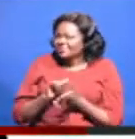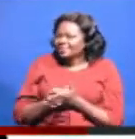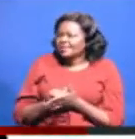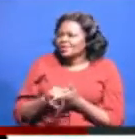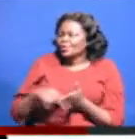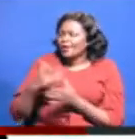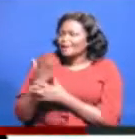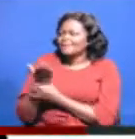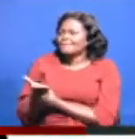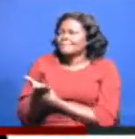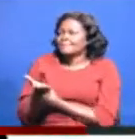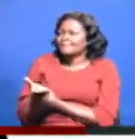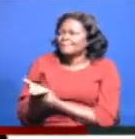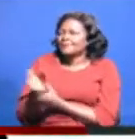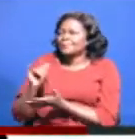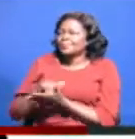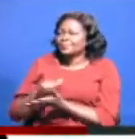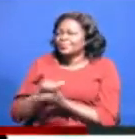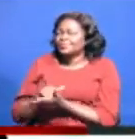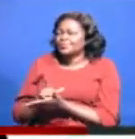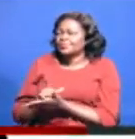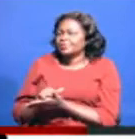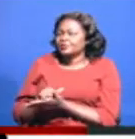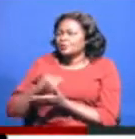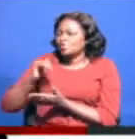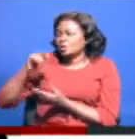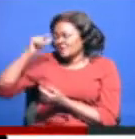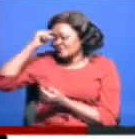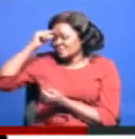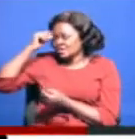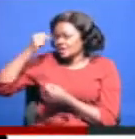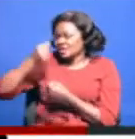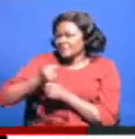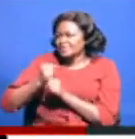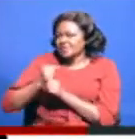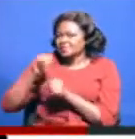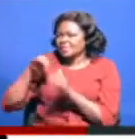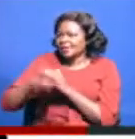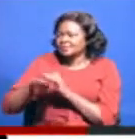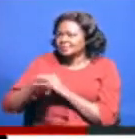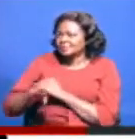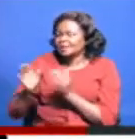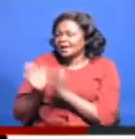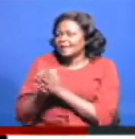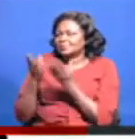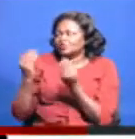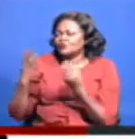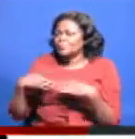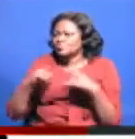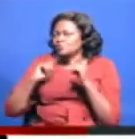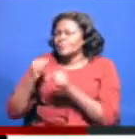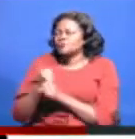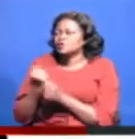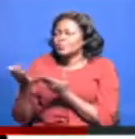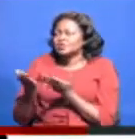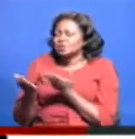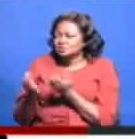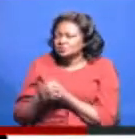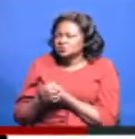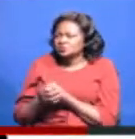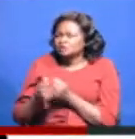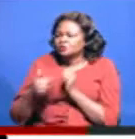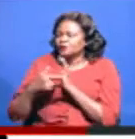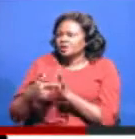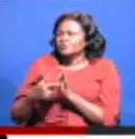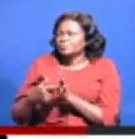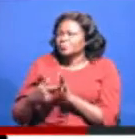that the county governments make it accessible and easy for people to come and do business. One of the ways, for example, is